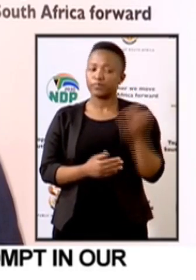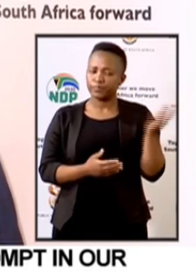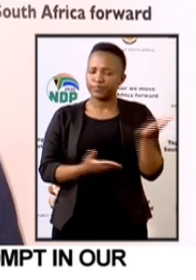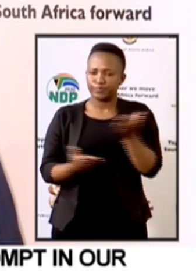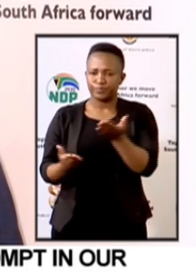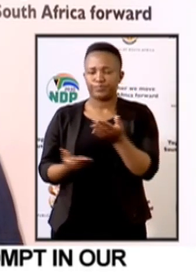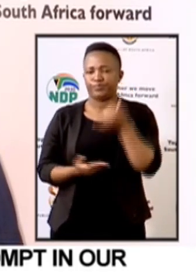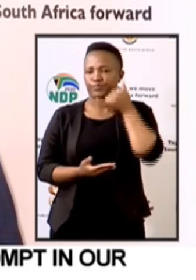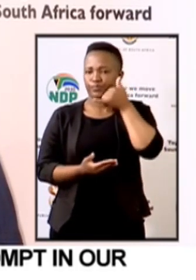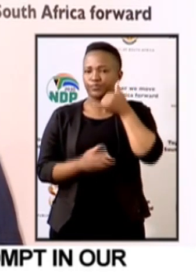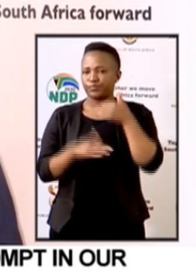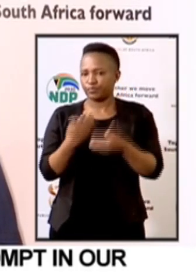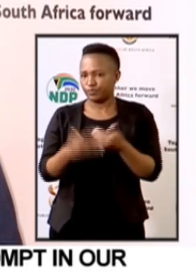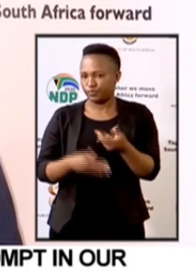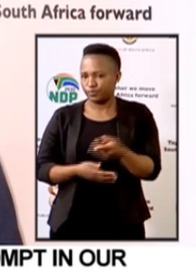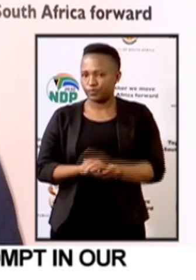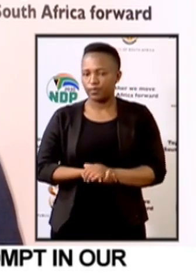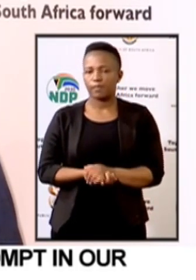through.